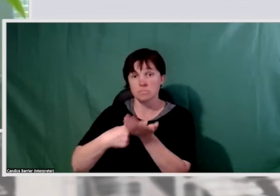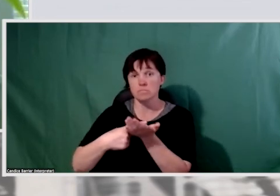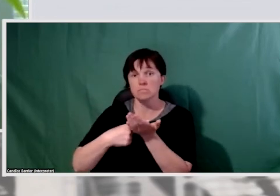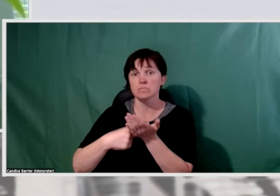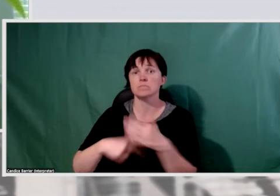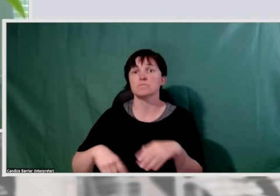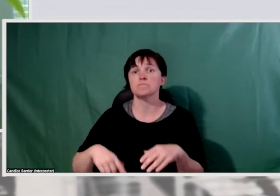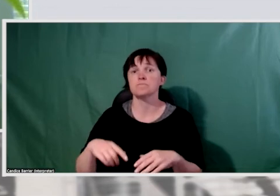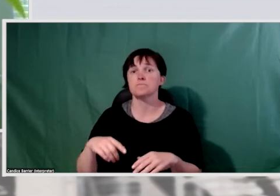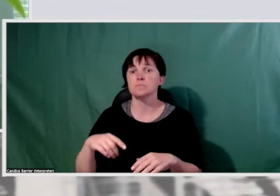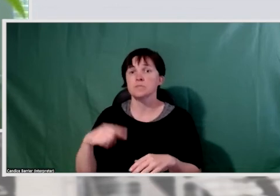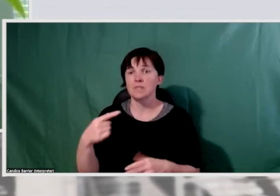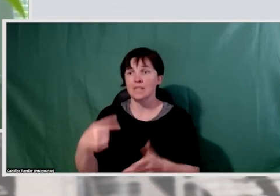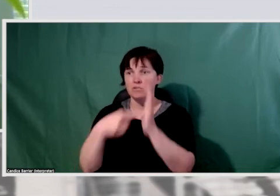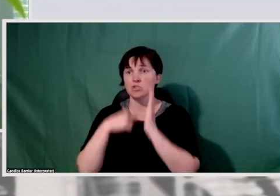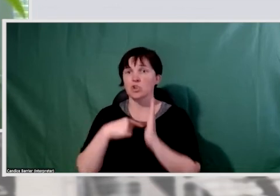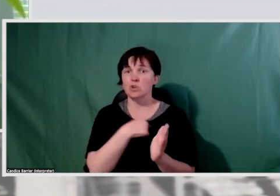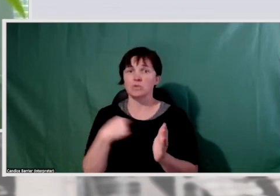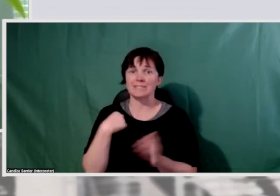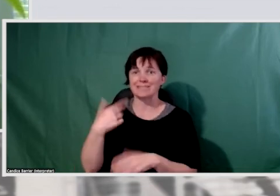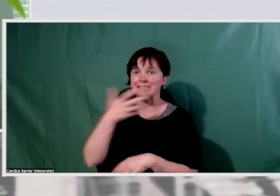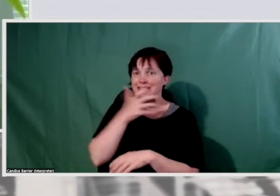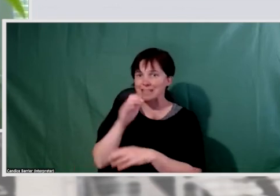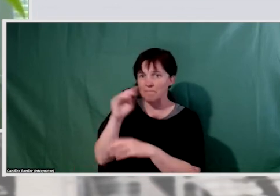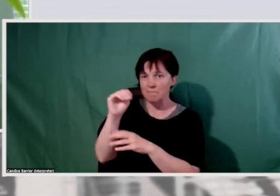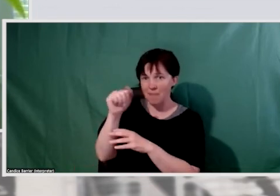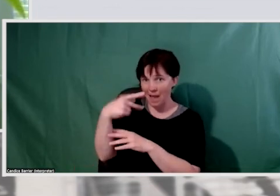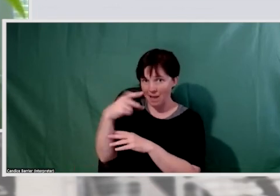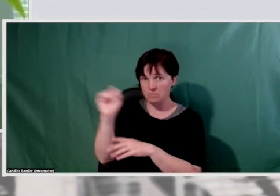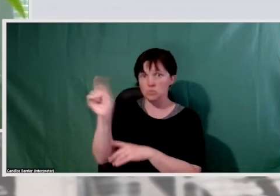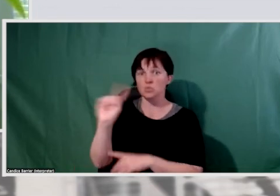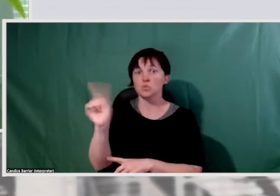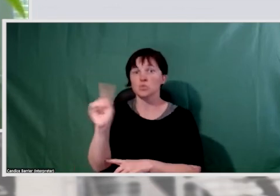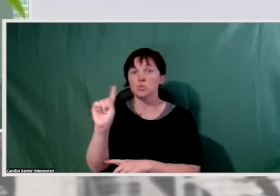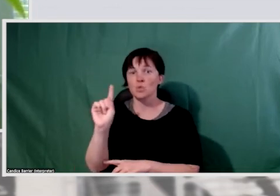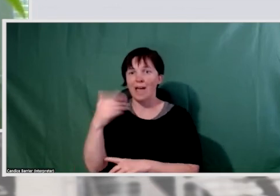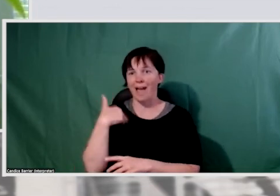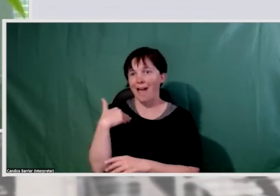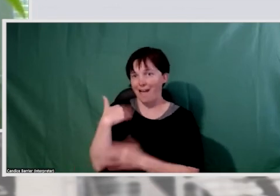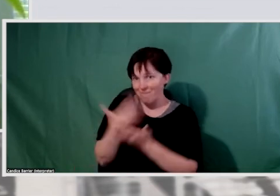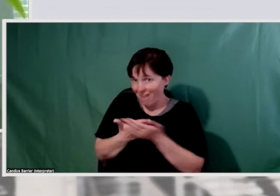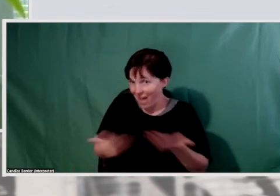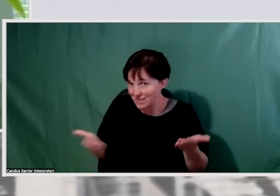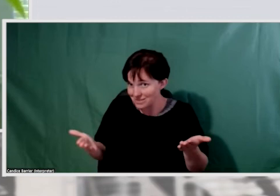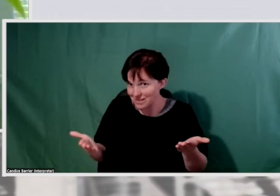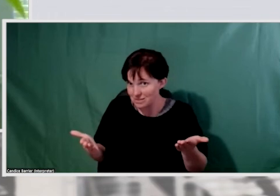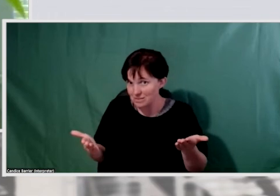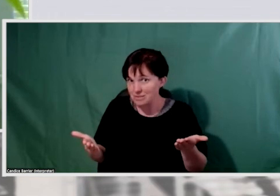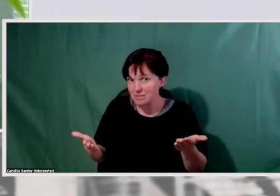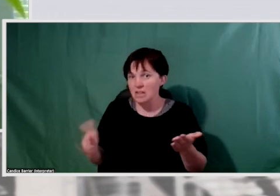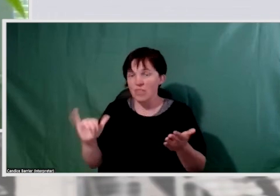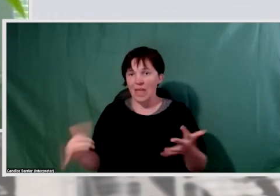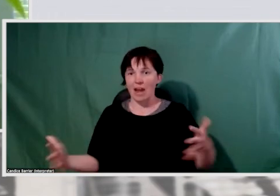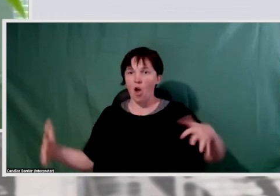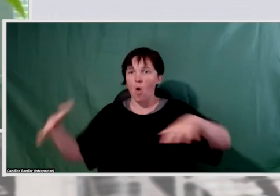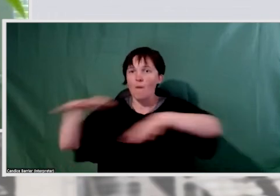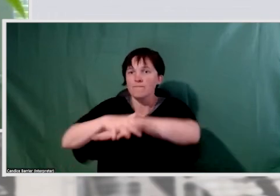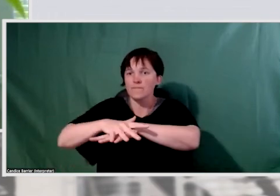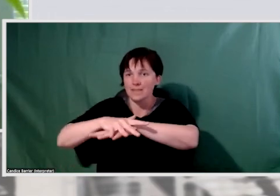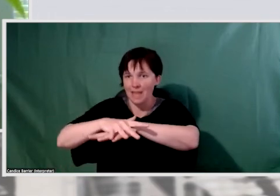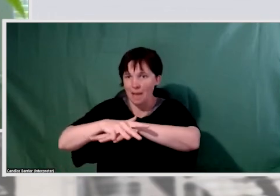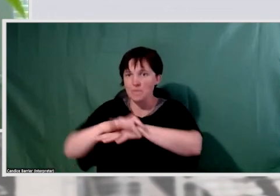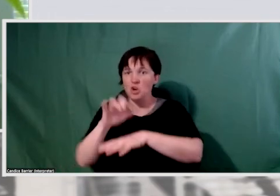example that shows us kind of heat maps where there are assets that may have overlapping or